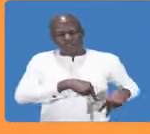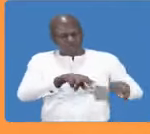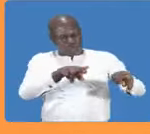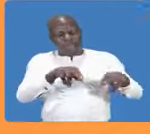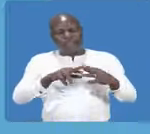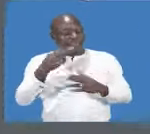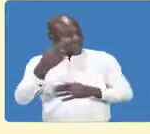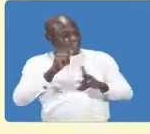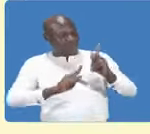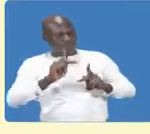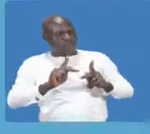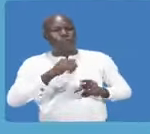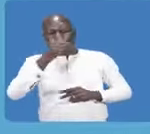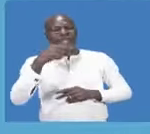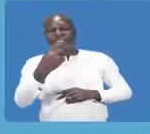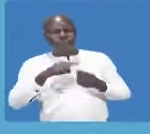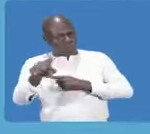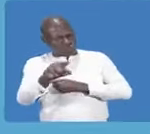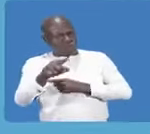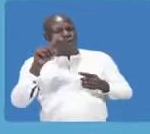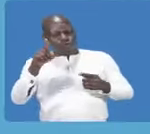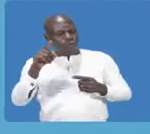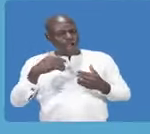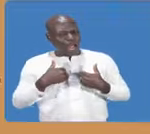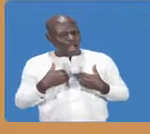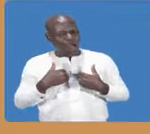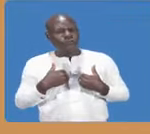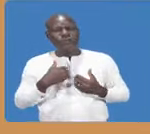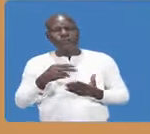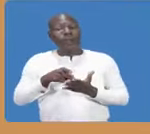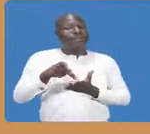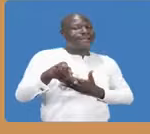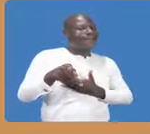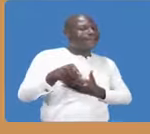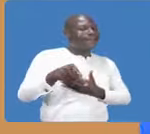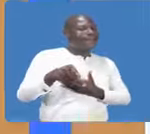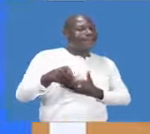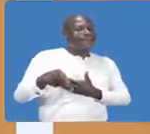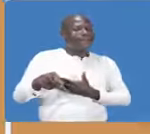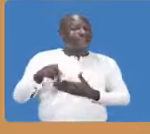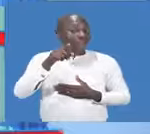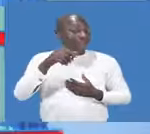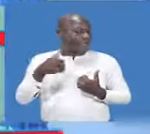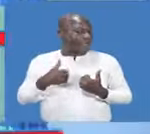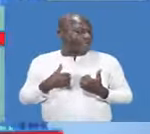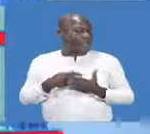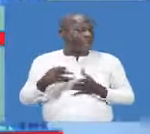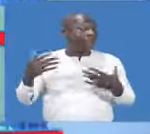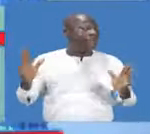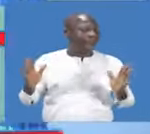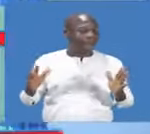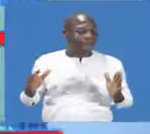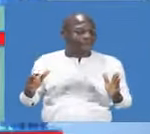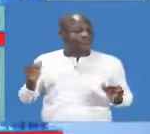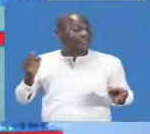may be seen by men assuredly I say to you they have their reward bible said Christo de